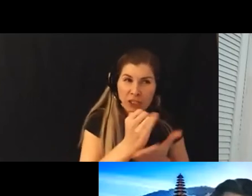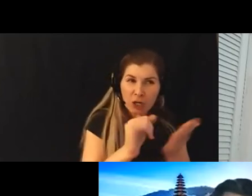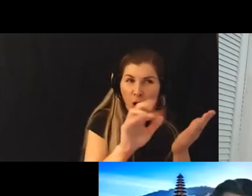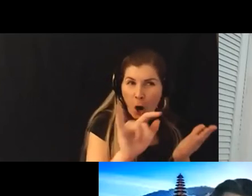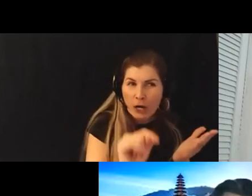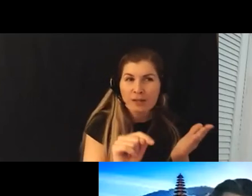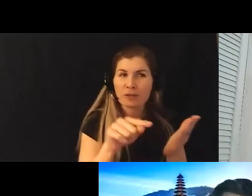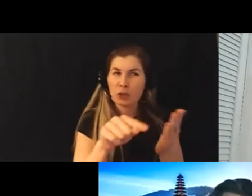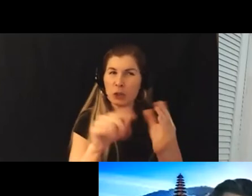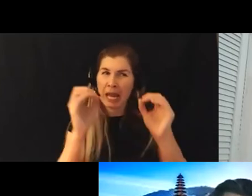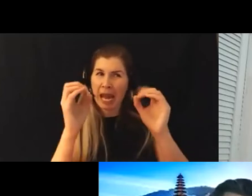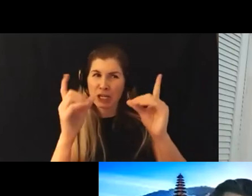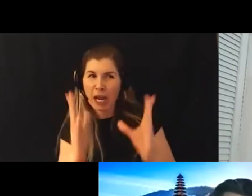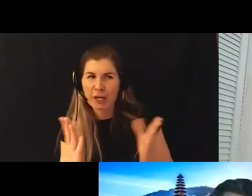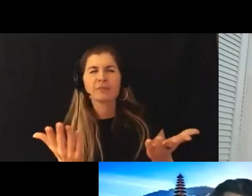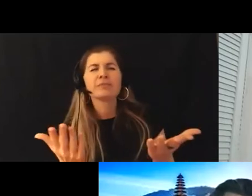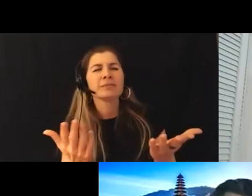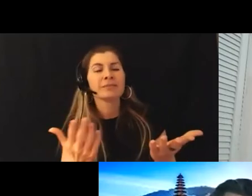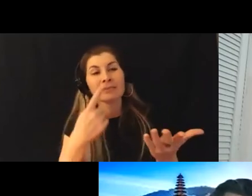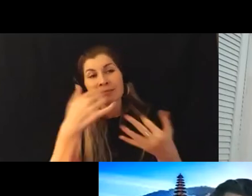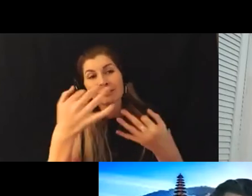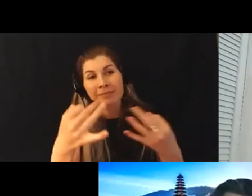can, you know, get to know you on that level as well?